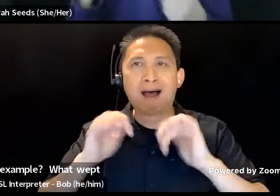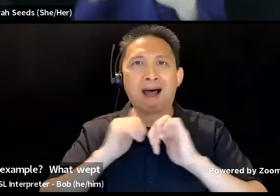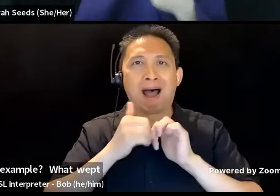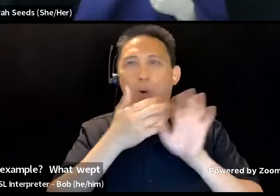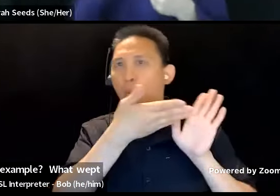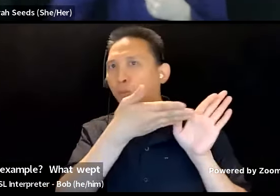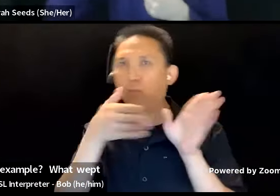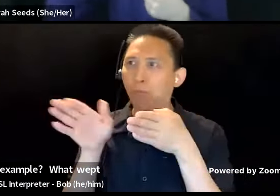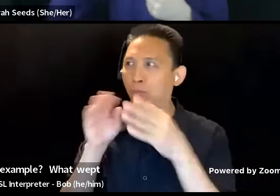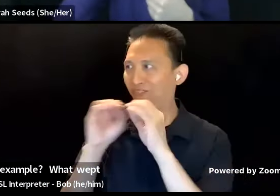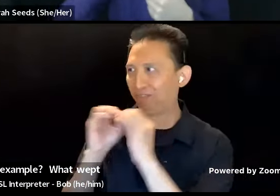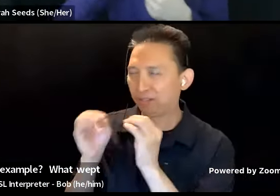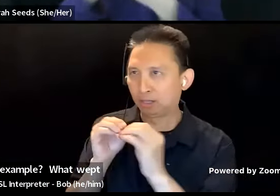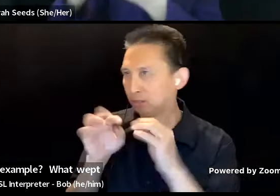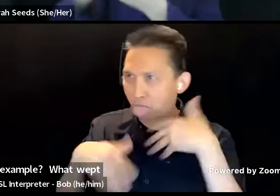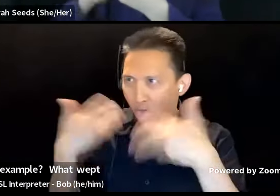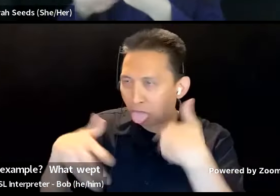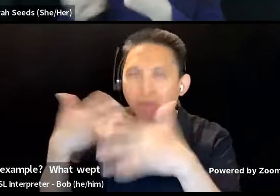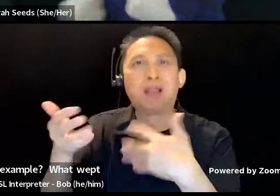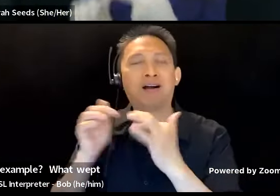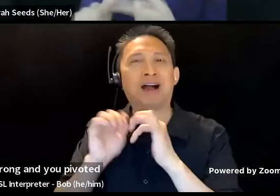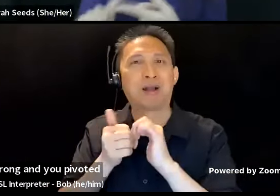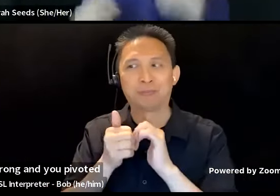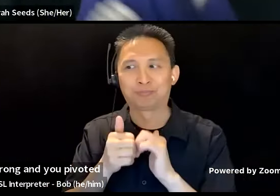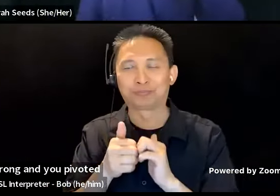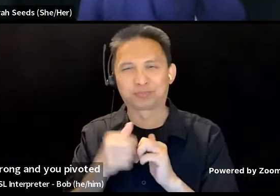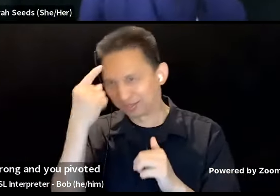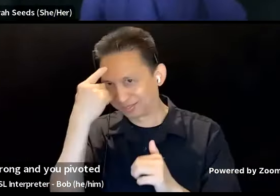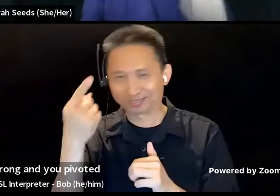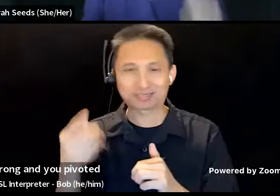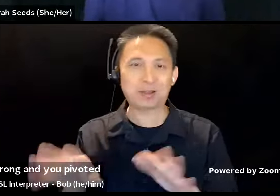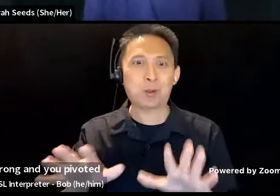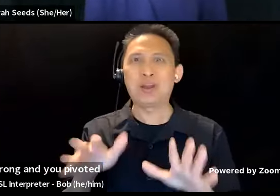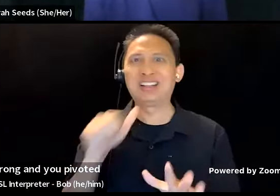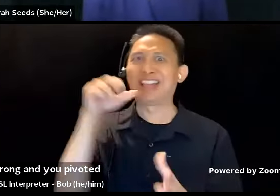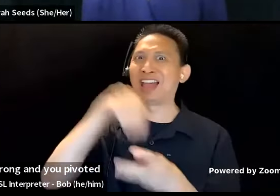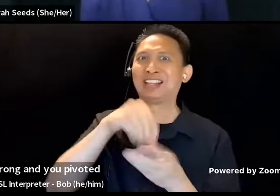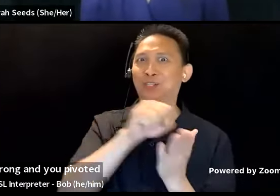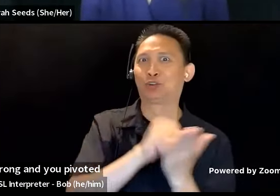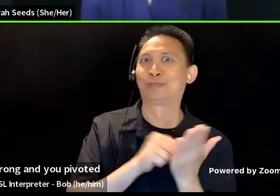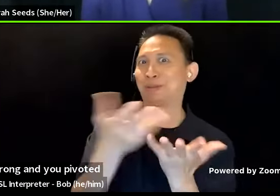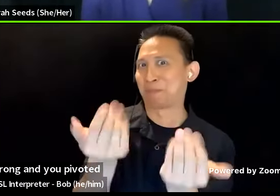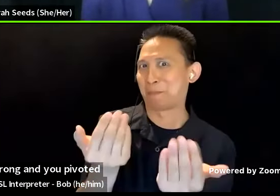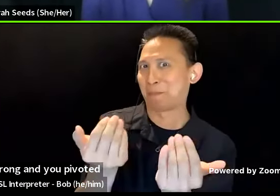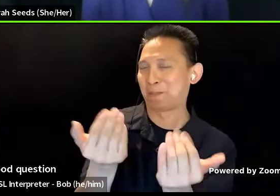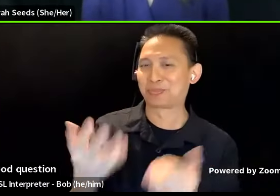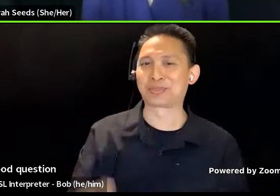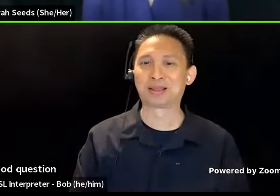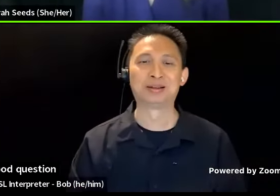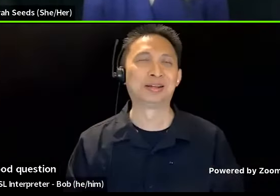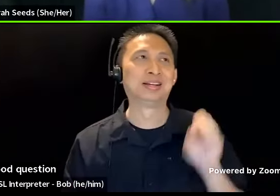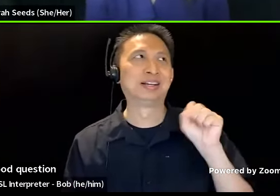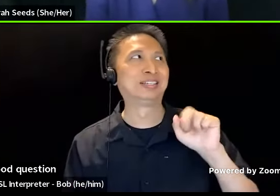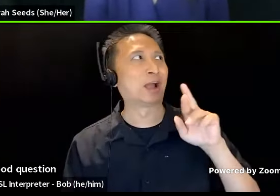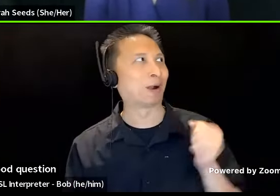going? That's a good question, and that's not scripted question. Oh, help us all. Lindsay,